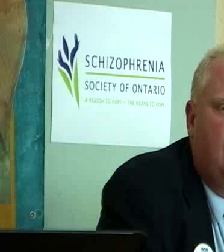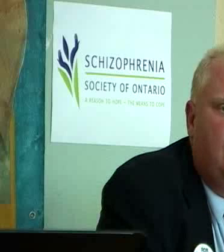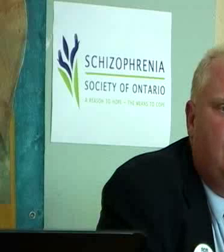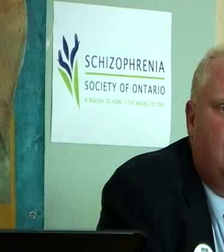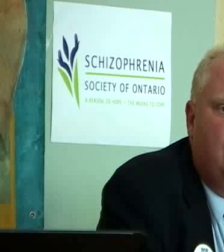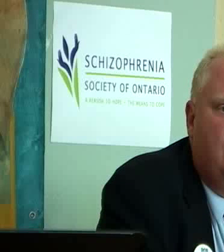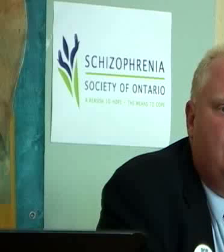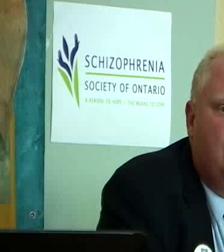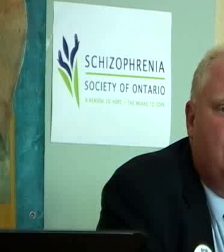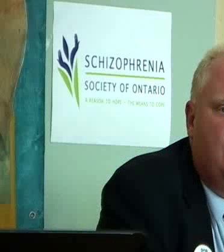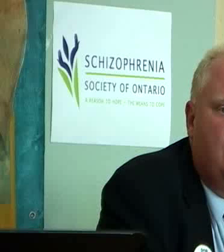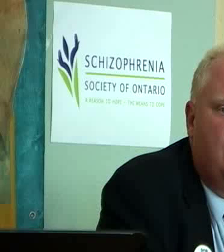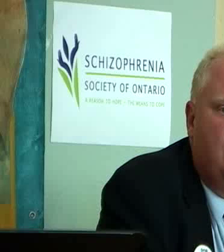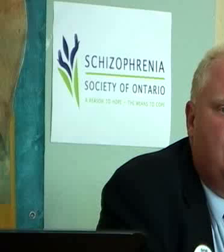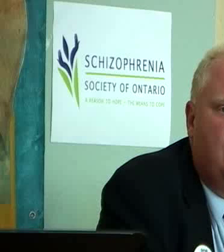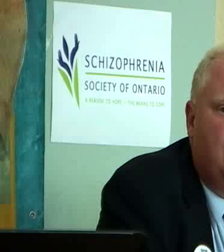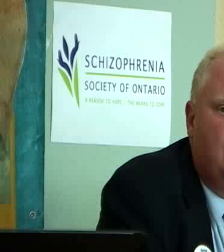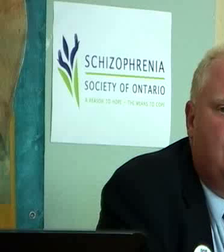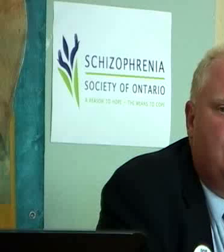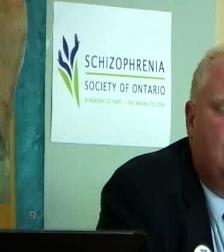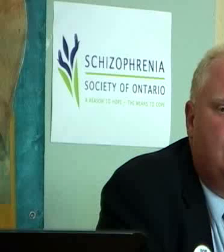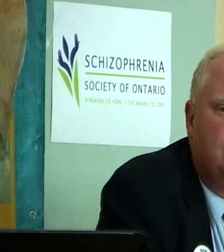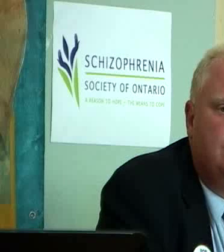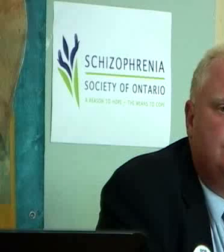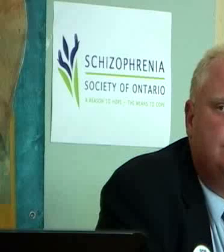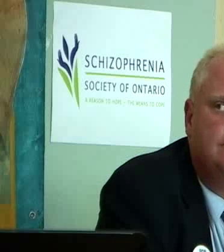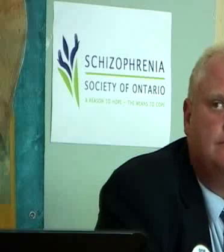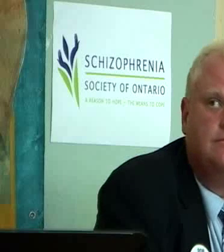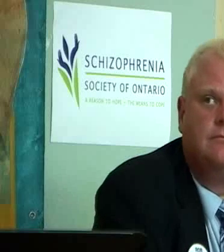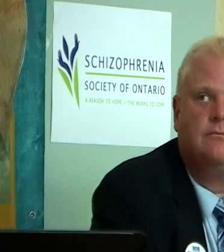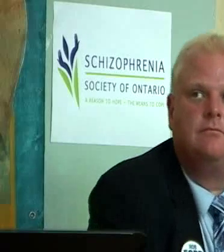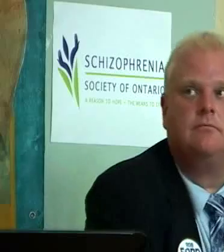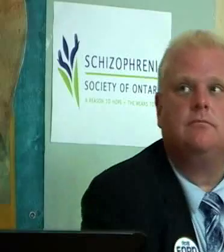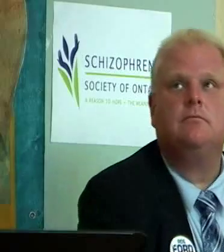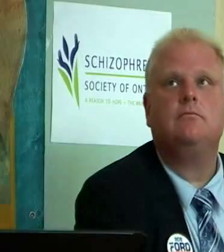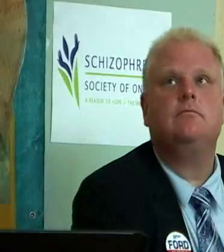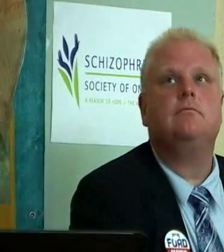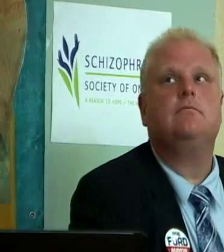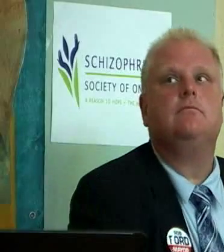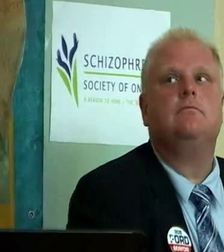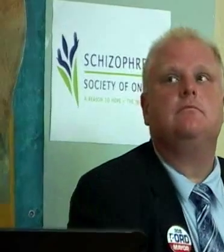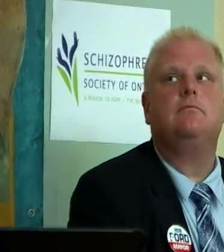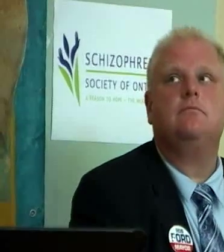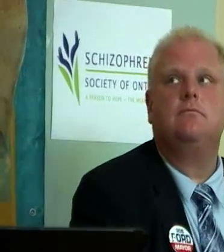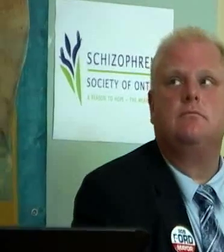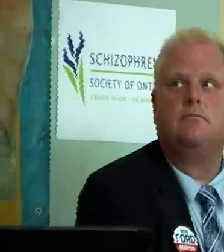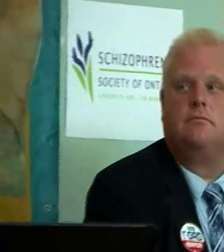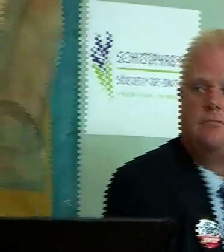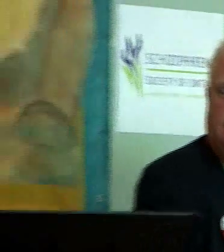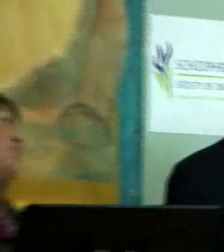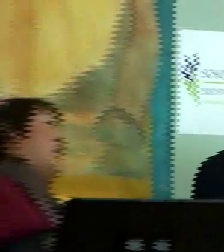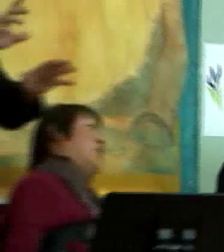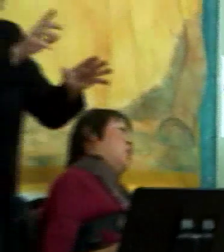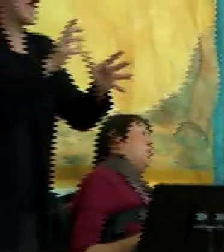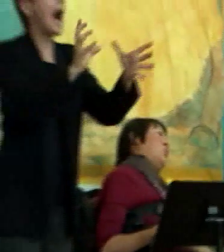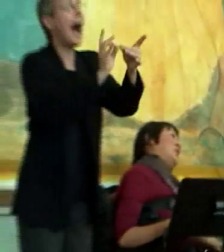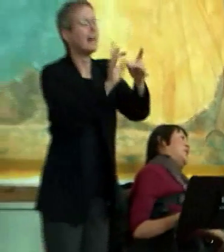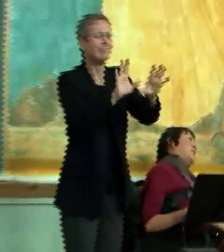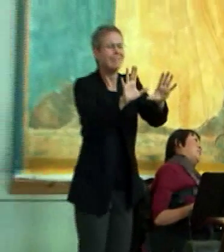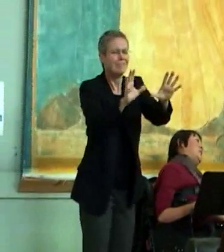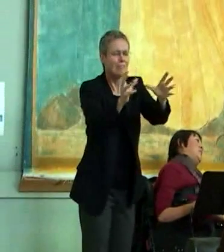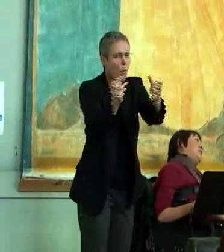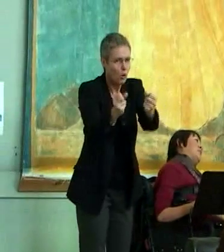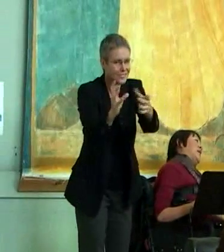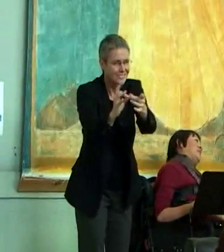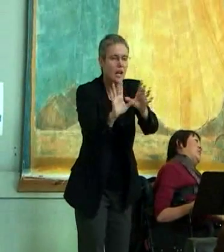I will now open the floor to questions, and again, I will remind you to keep the questions to questions. I know that people have a lot on their minds, but we want to